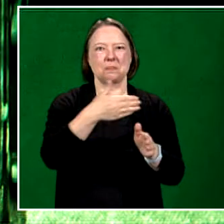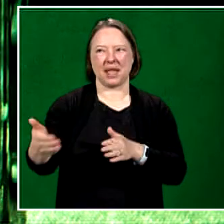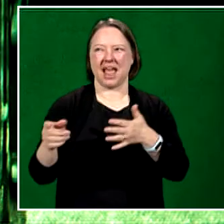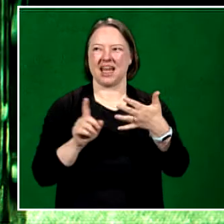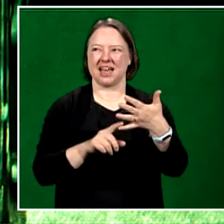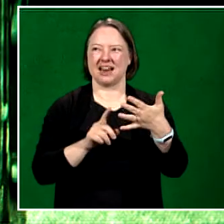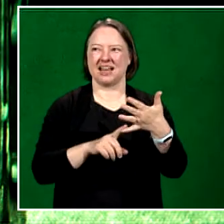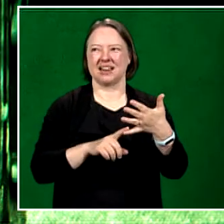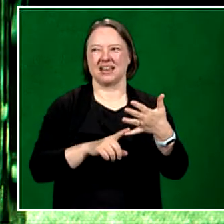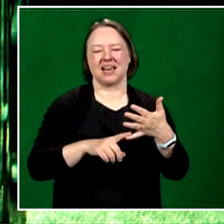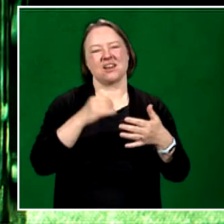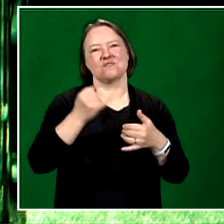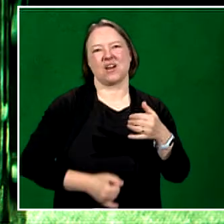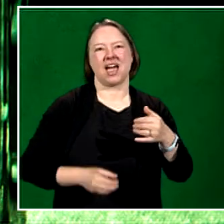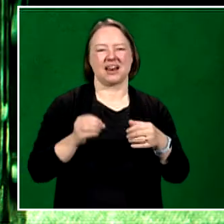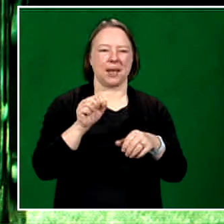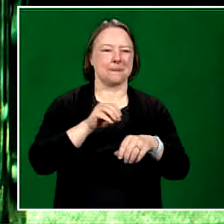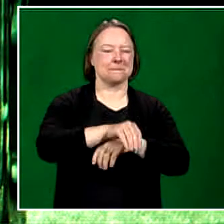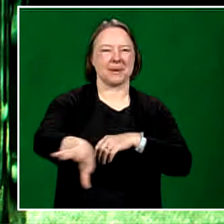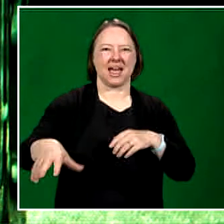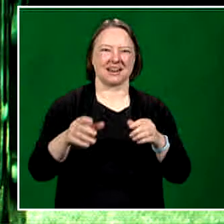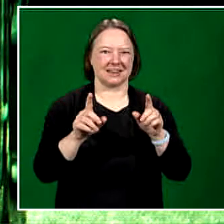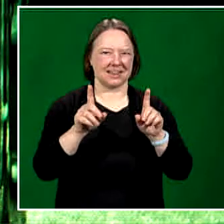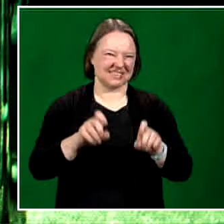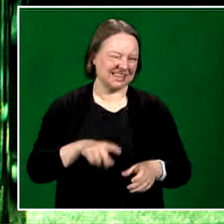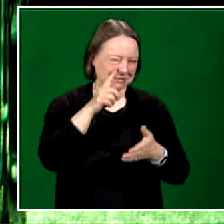and finally impact assessment.